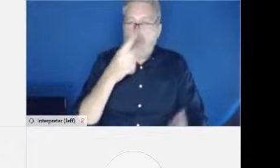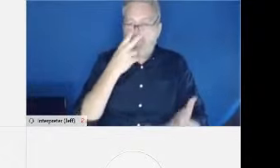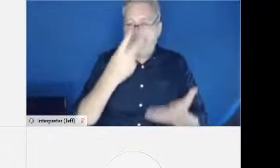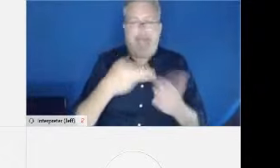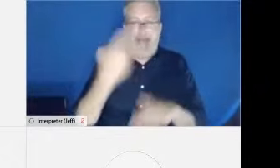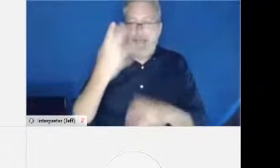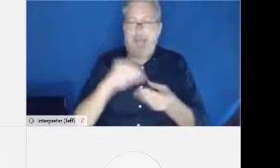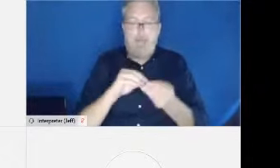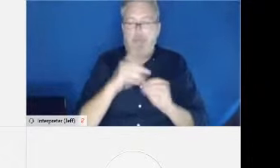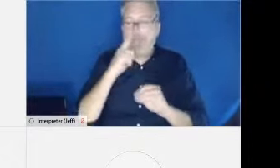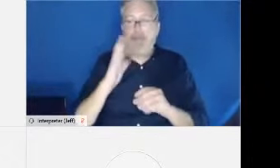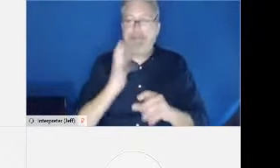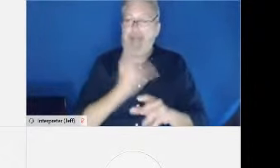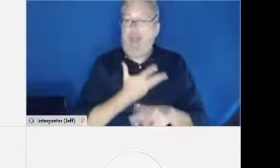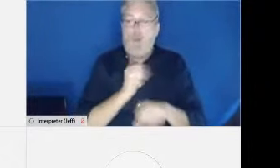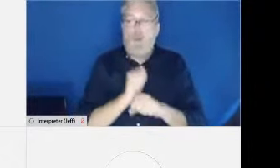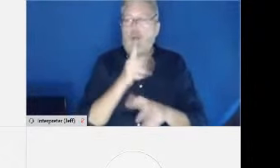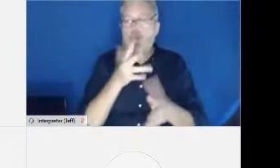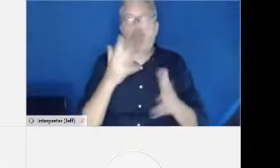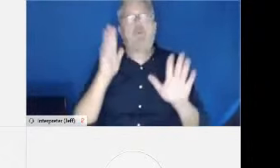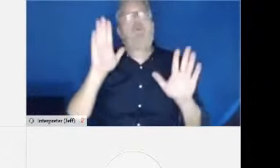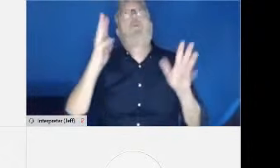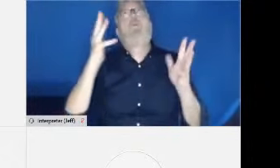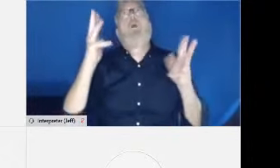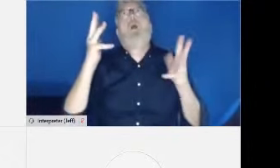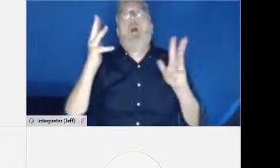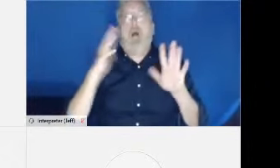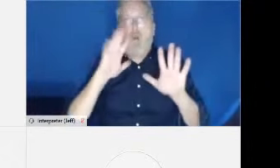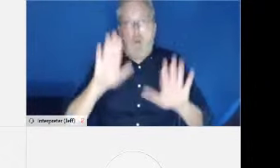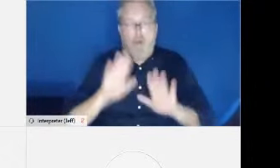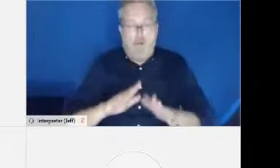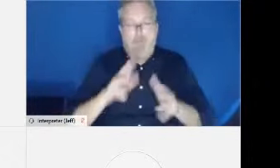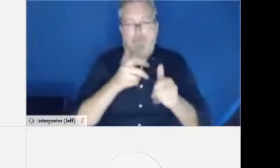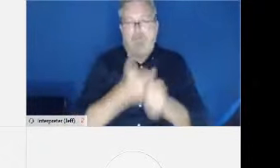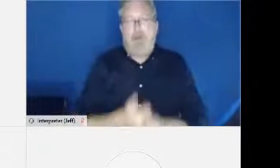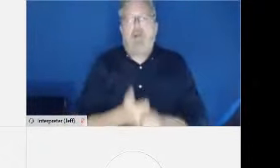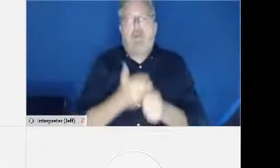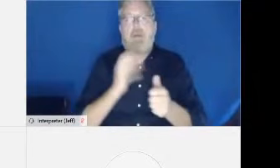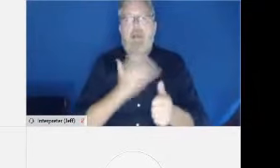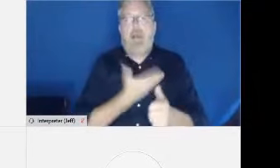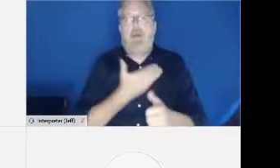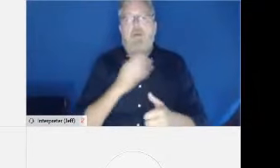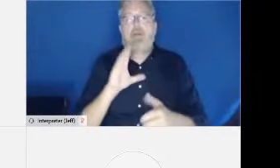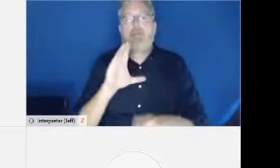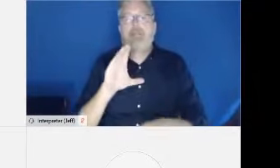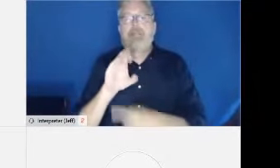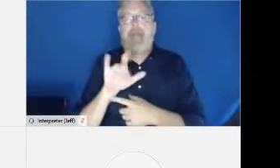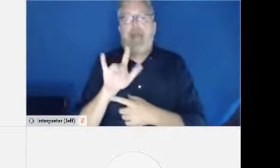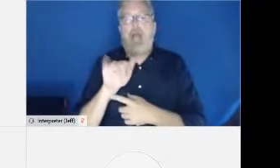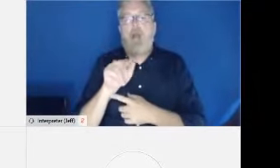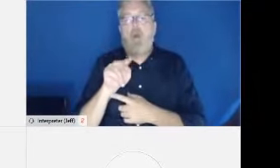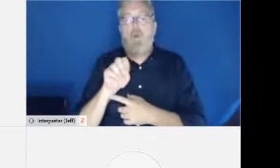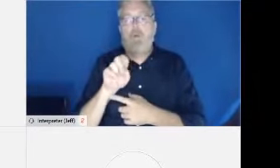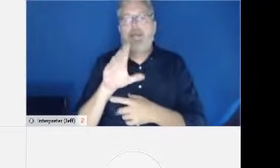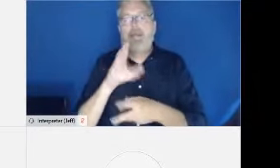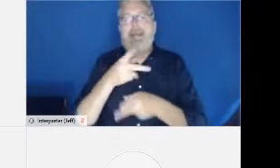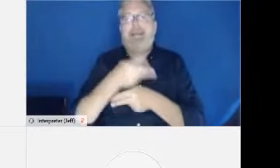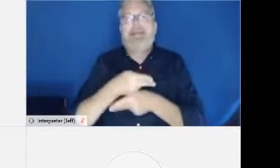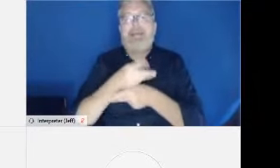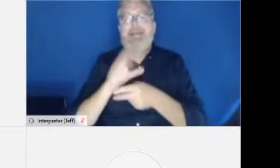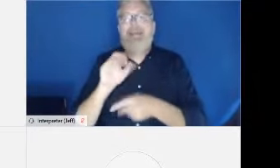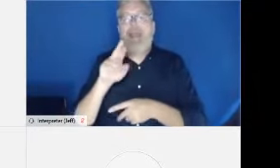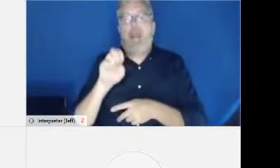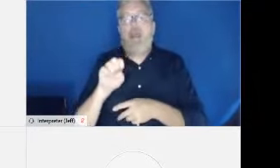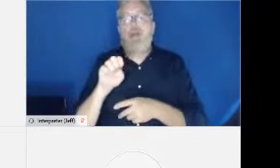campus because our employees are doing such a good job of following our Cyclones Cares campaign. We just